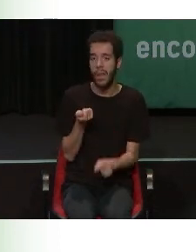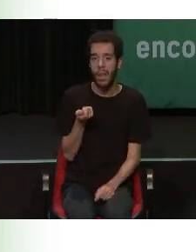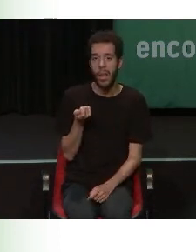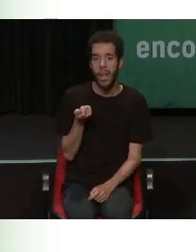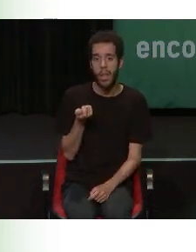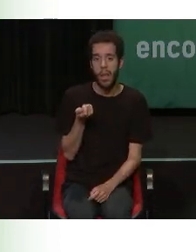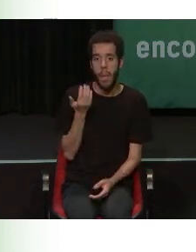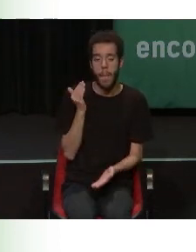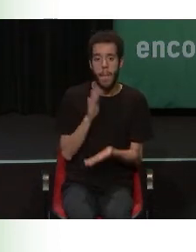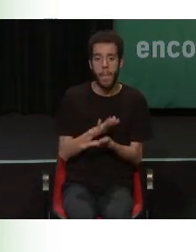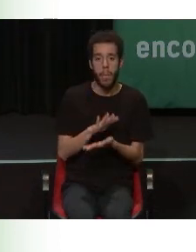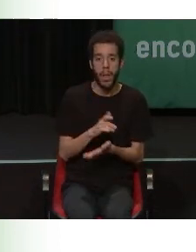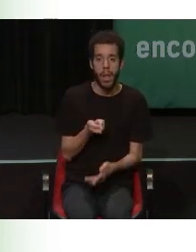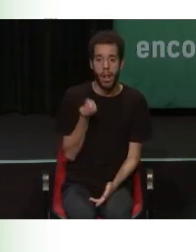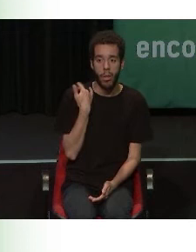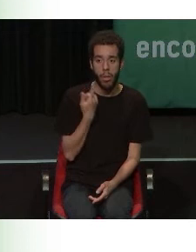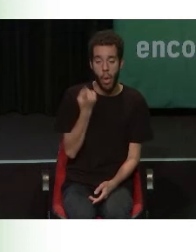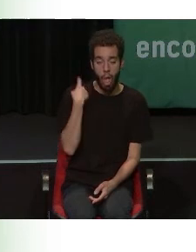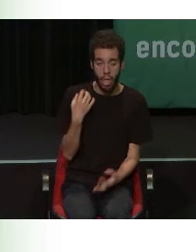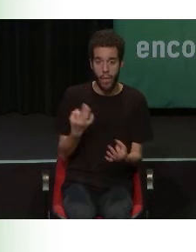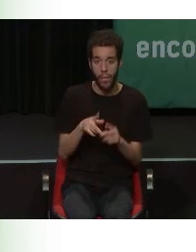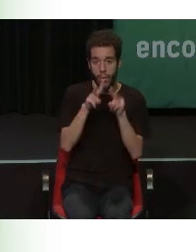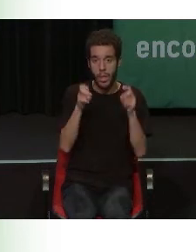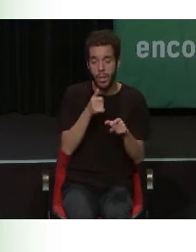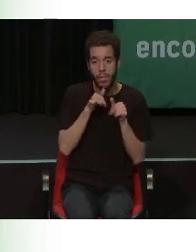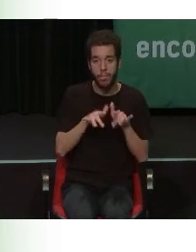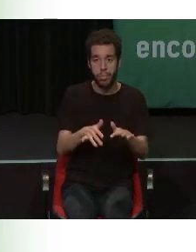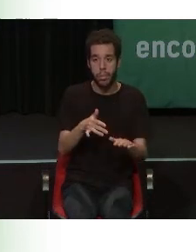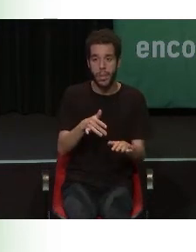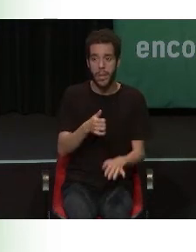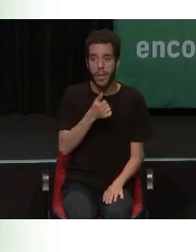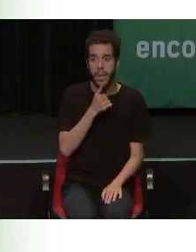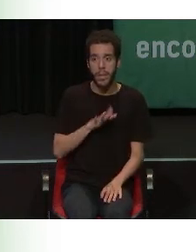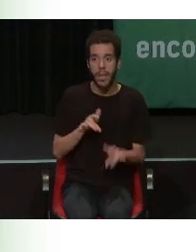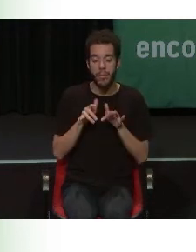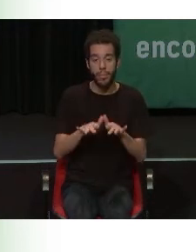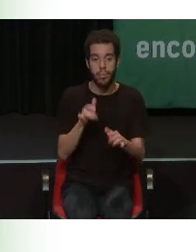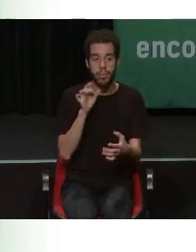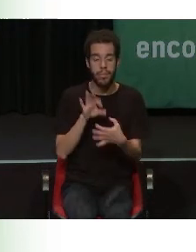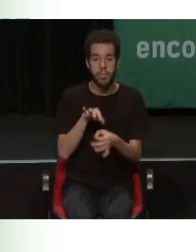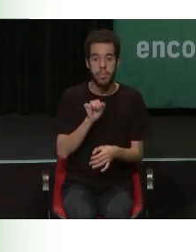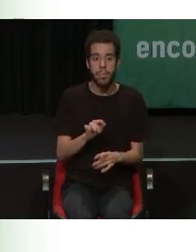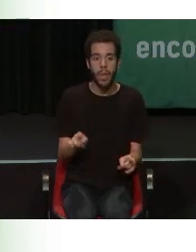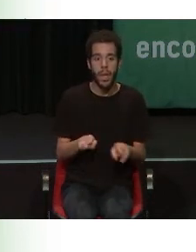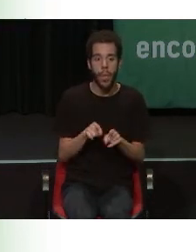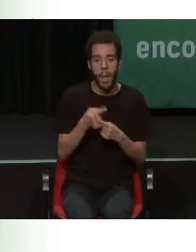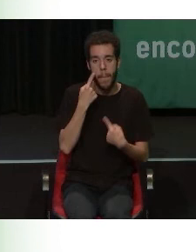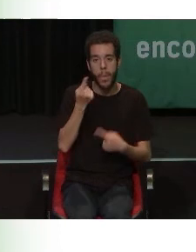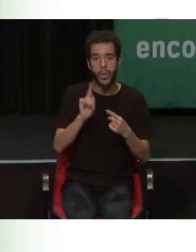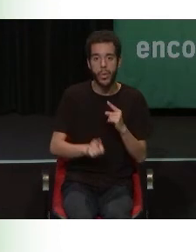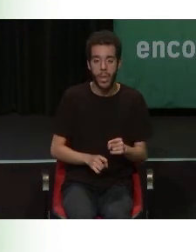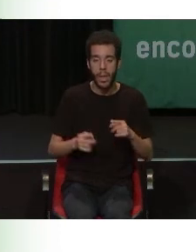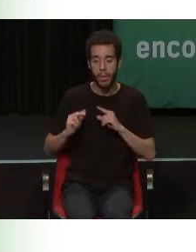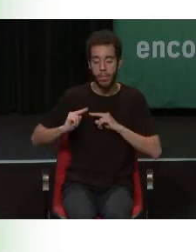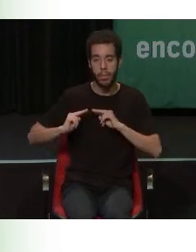was published yesterday in Leukemia, and which shows that mutant IL-7 receptor expressed in